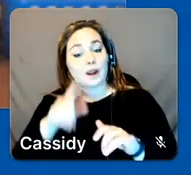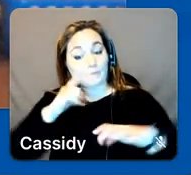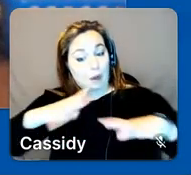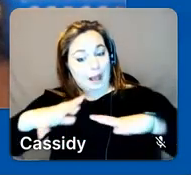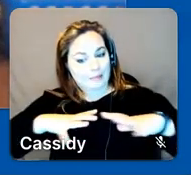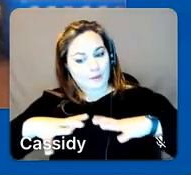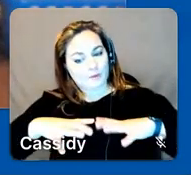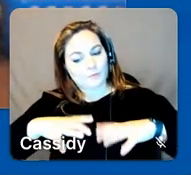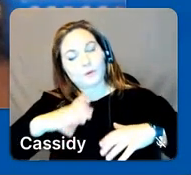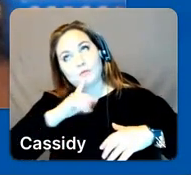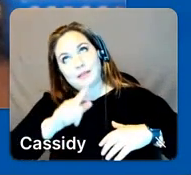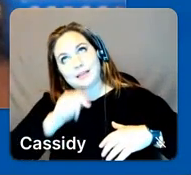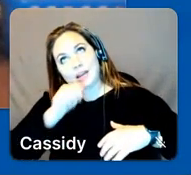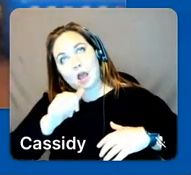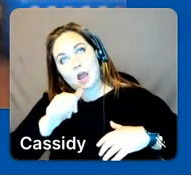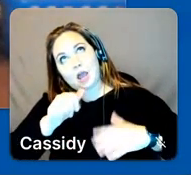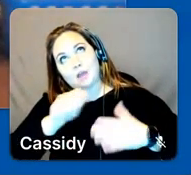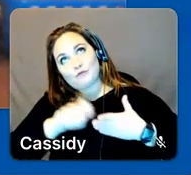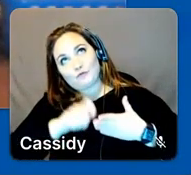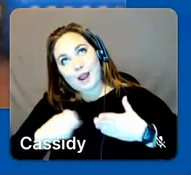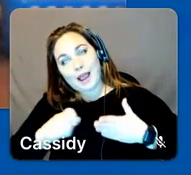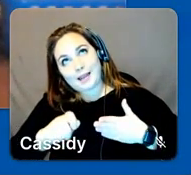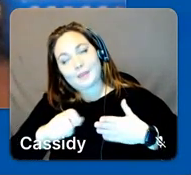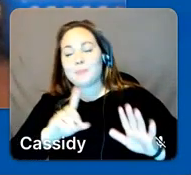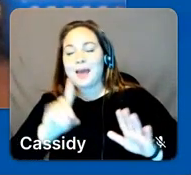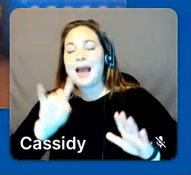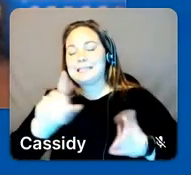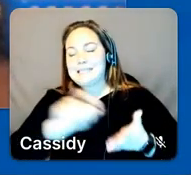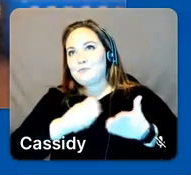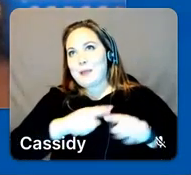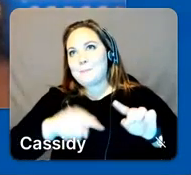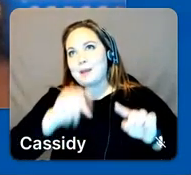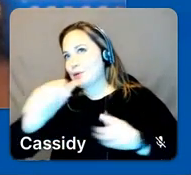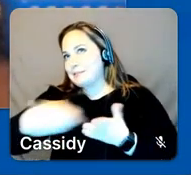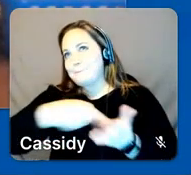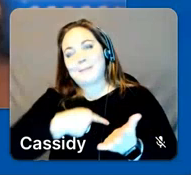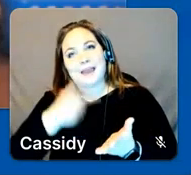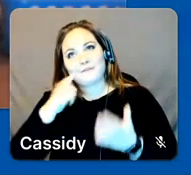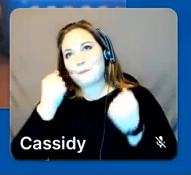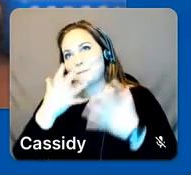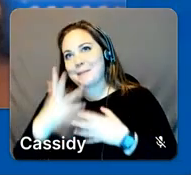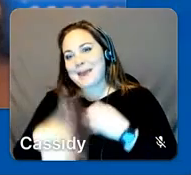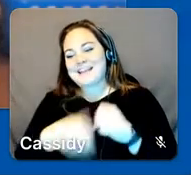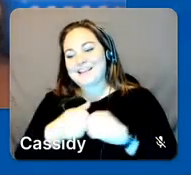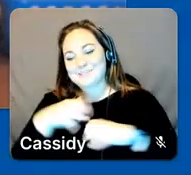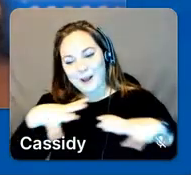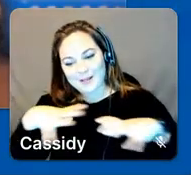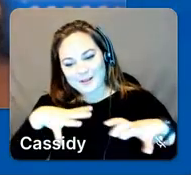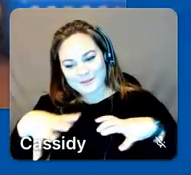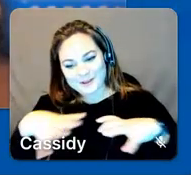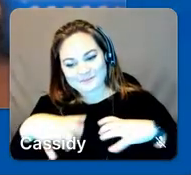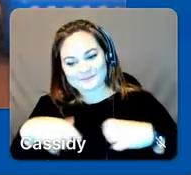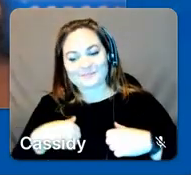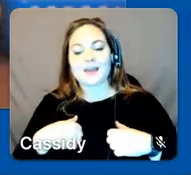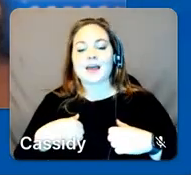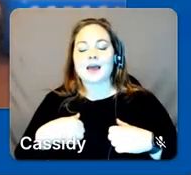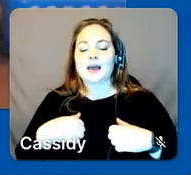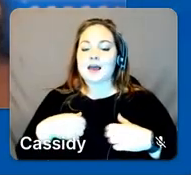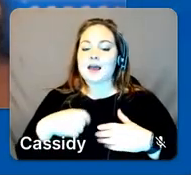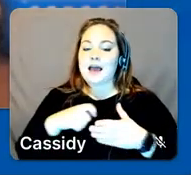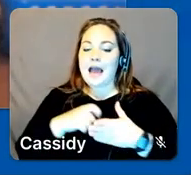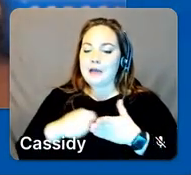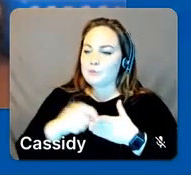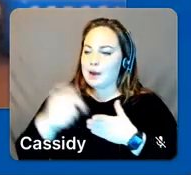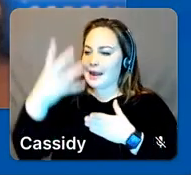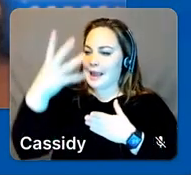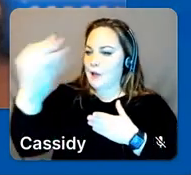in Hollywood, or writing but not getting paid in Hollywood for a number of years. And I kept writing outside of myself